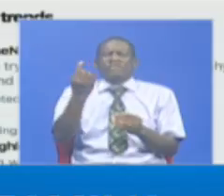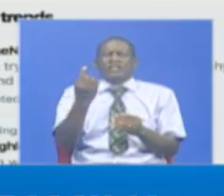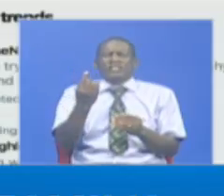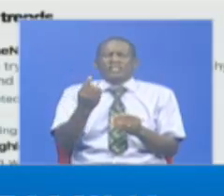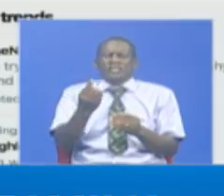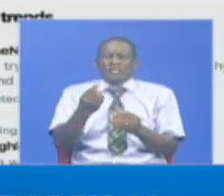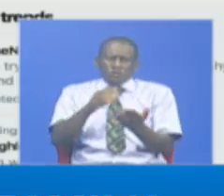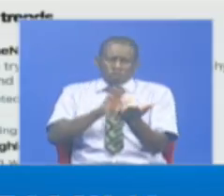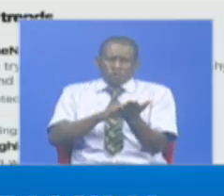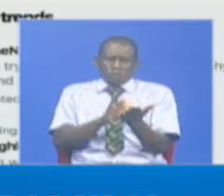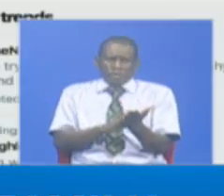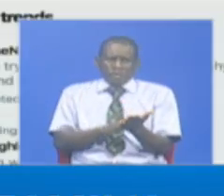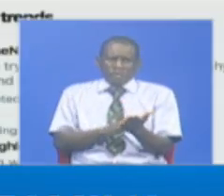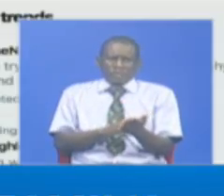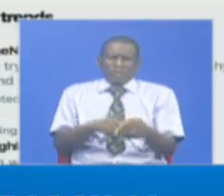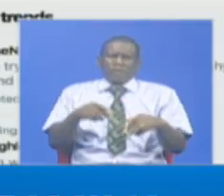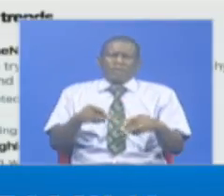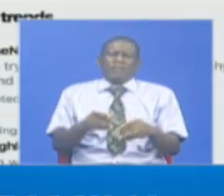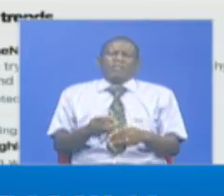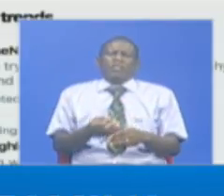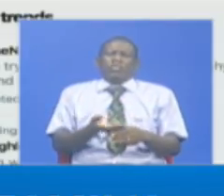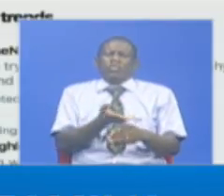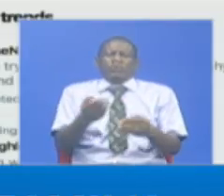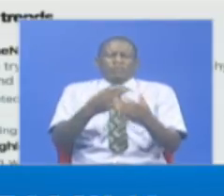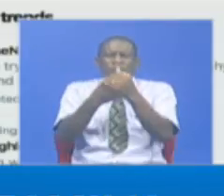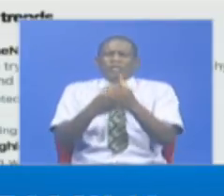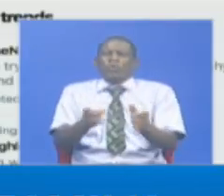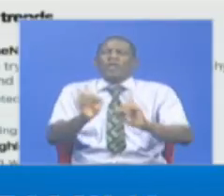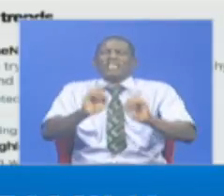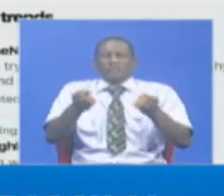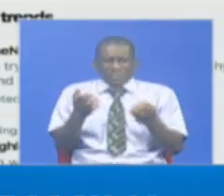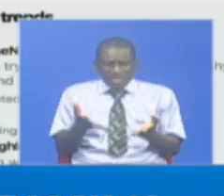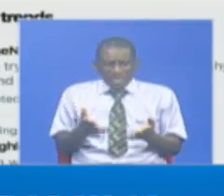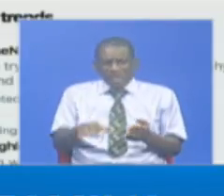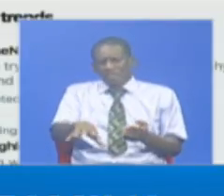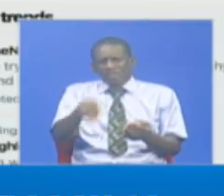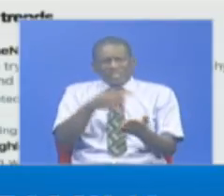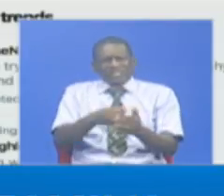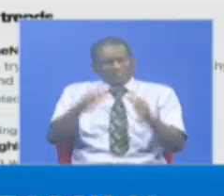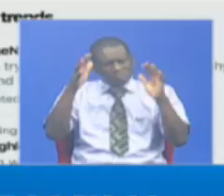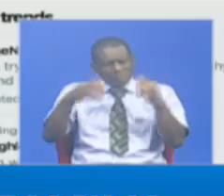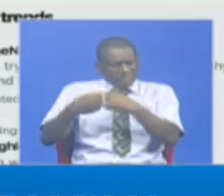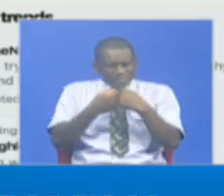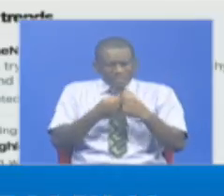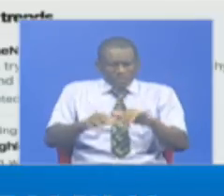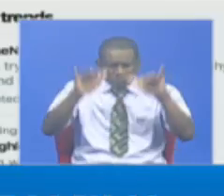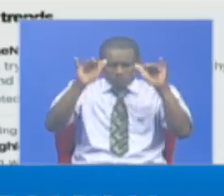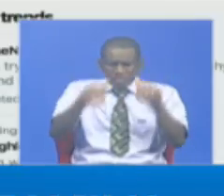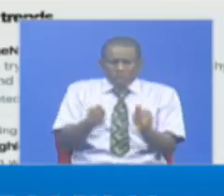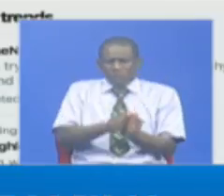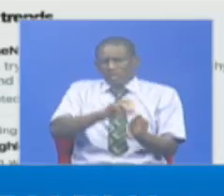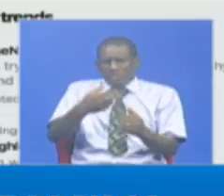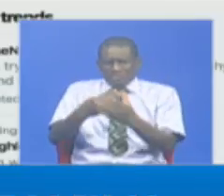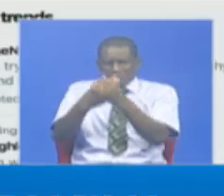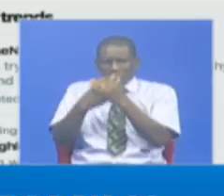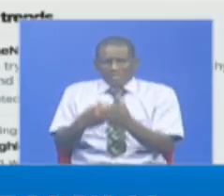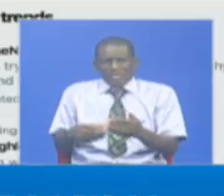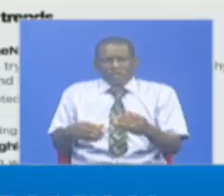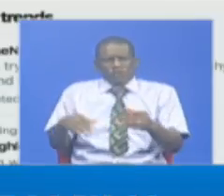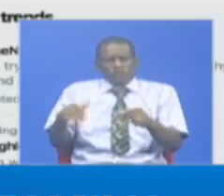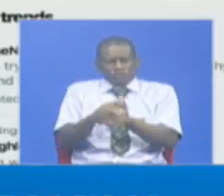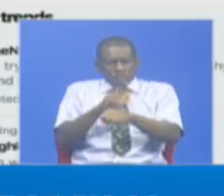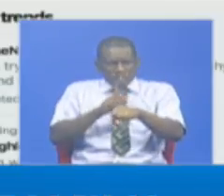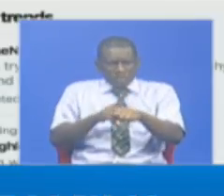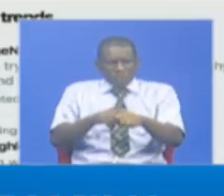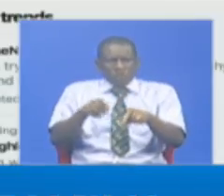reaction. Absentee partner finds it a huge challenge to stay with the other partner at all times. And